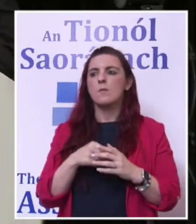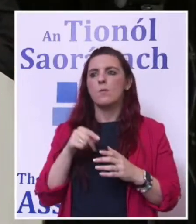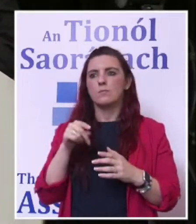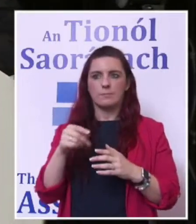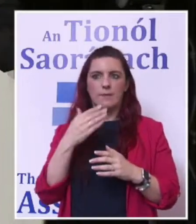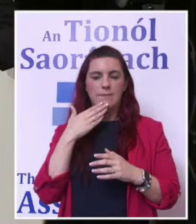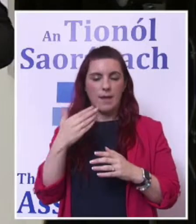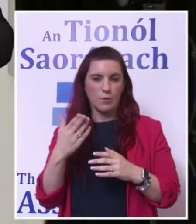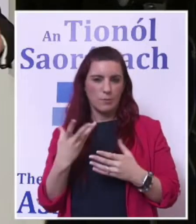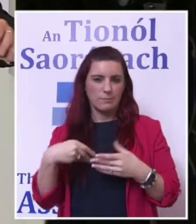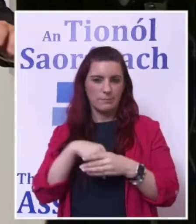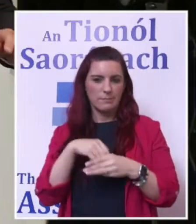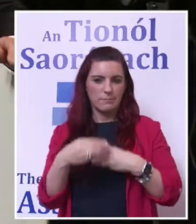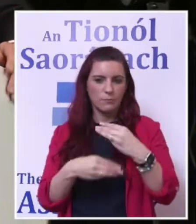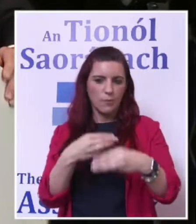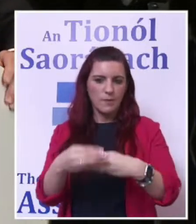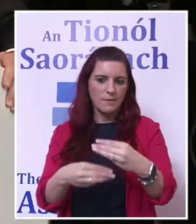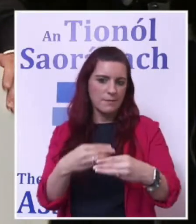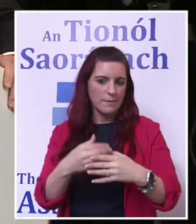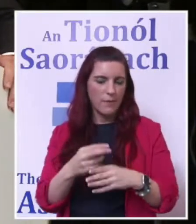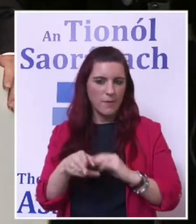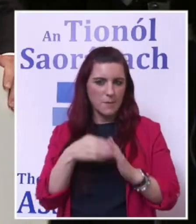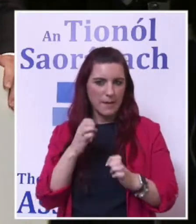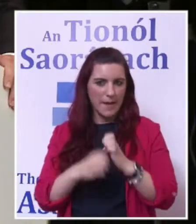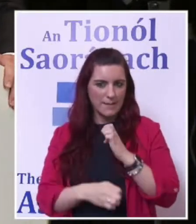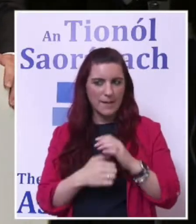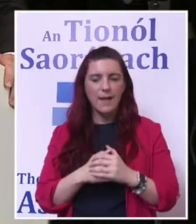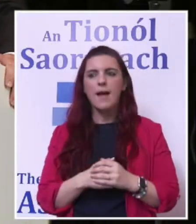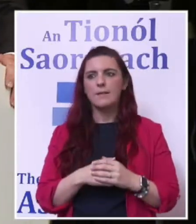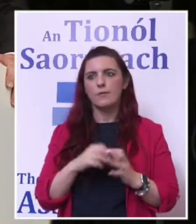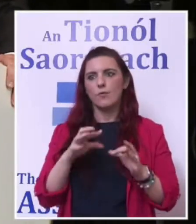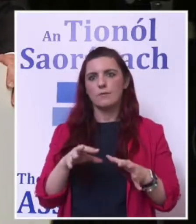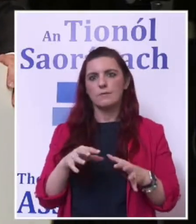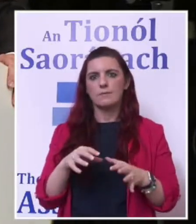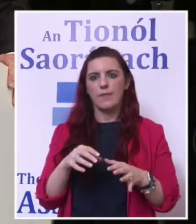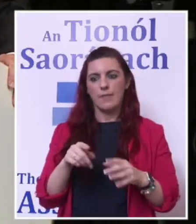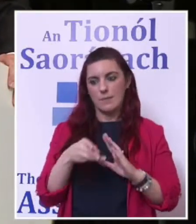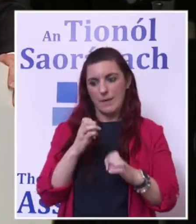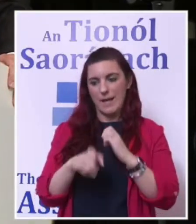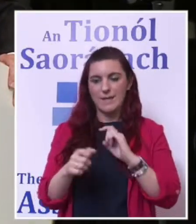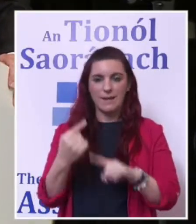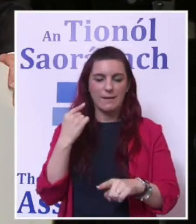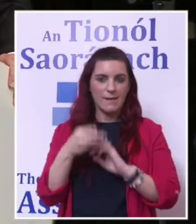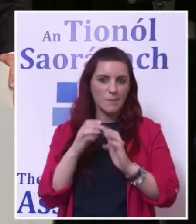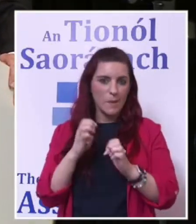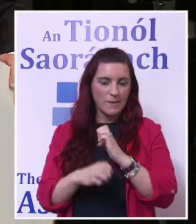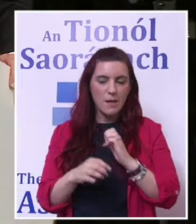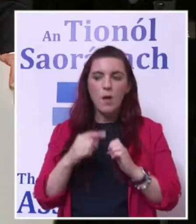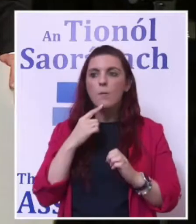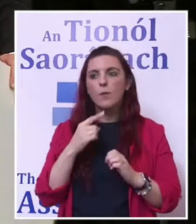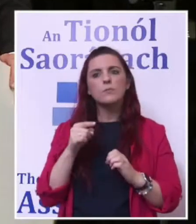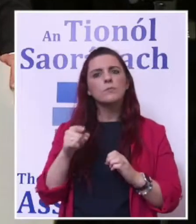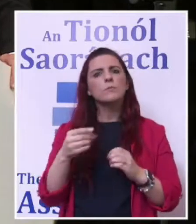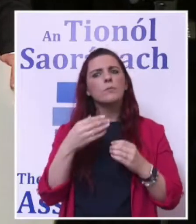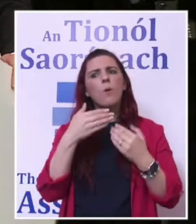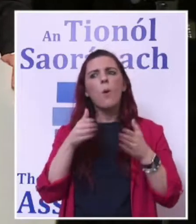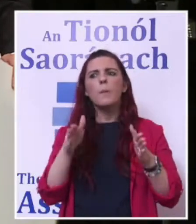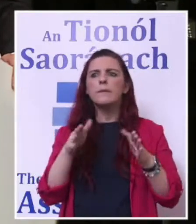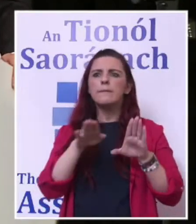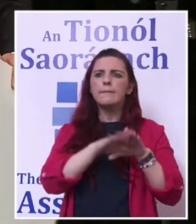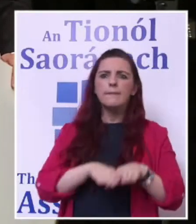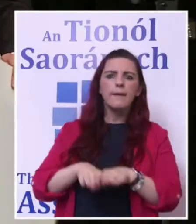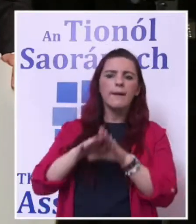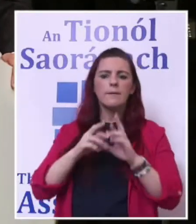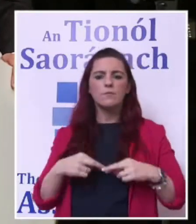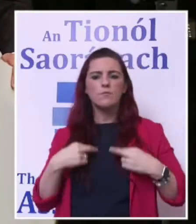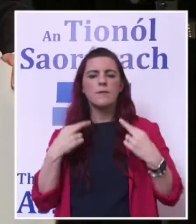that process over this weekend, and indeed our first weekend. When we talk about openness, fairness, respect,